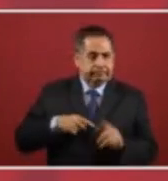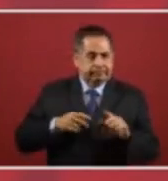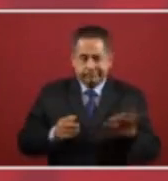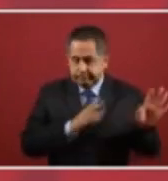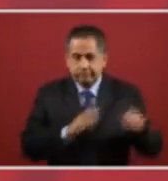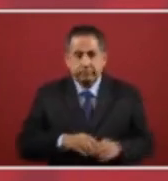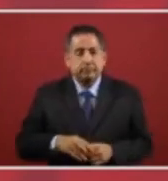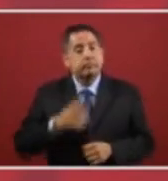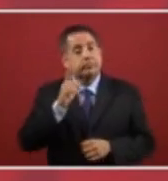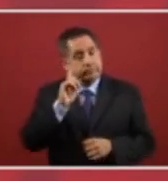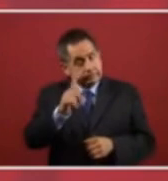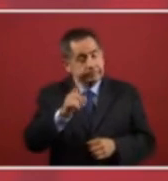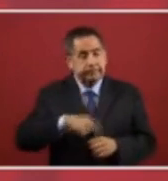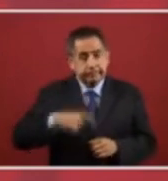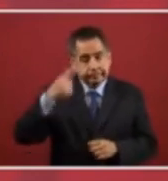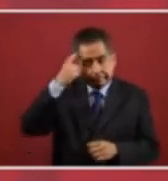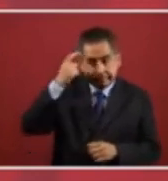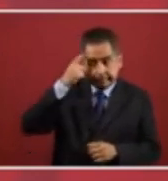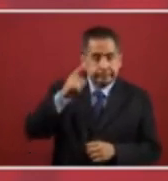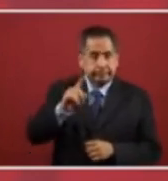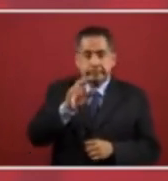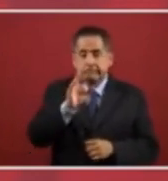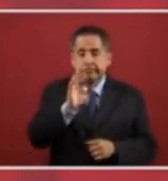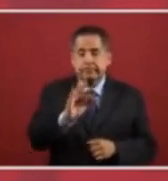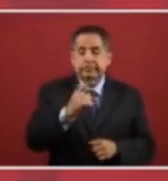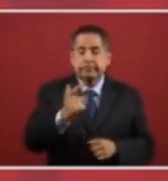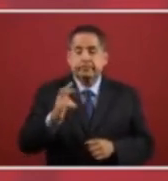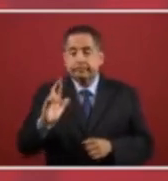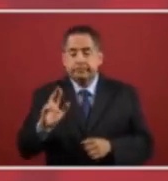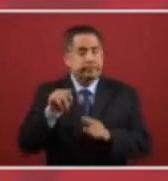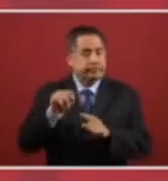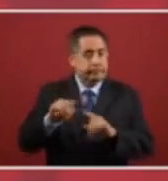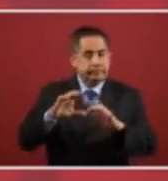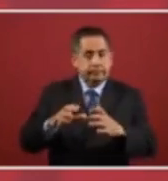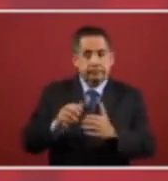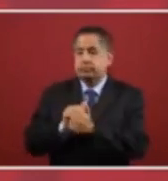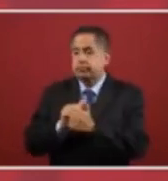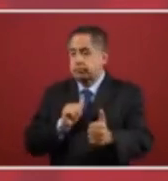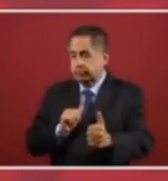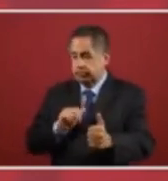And not to stop thinking that the Attorney General